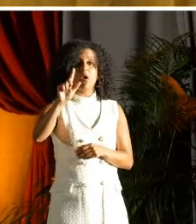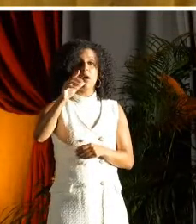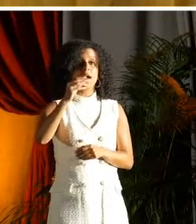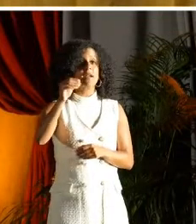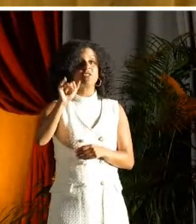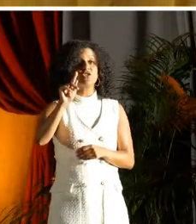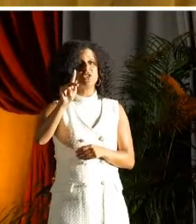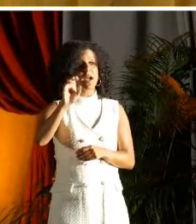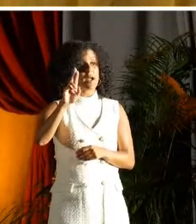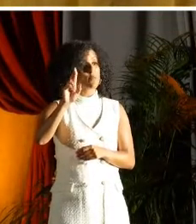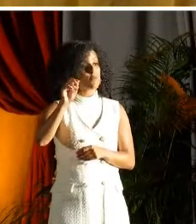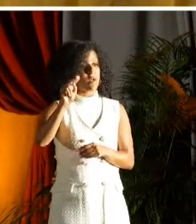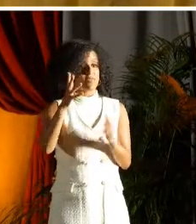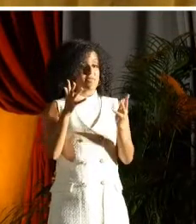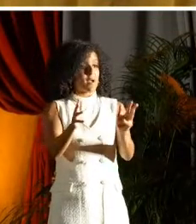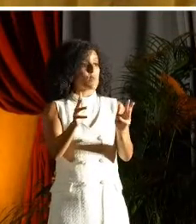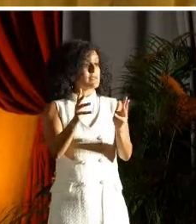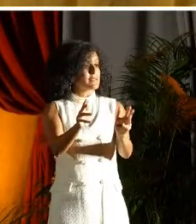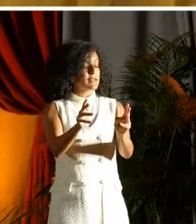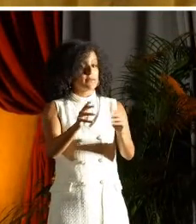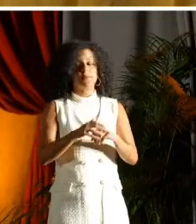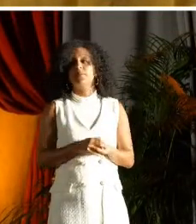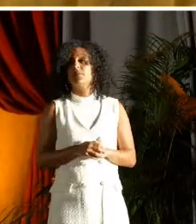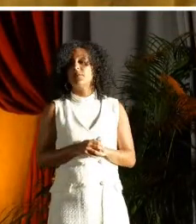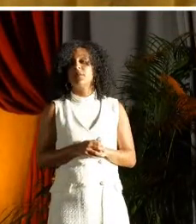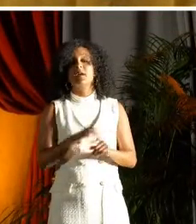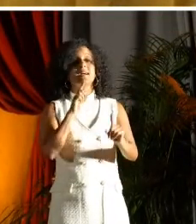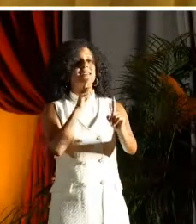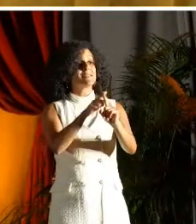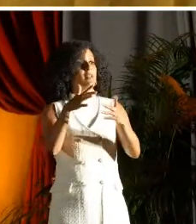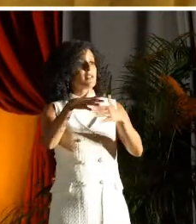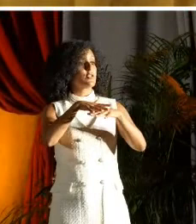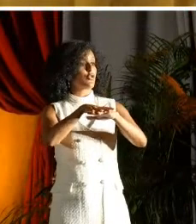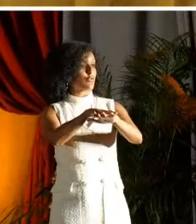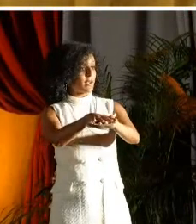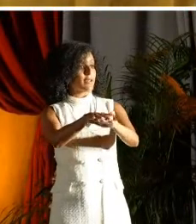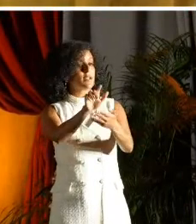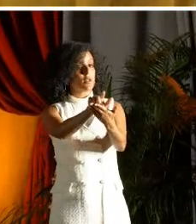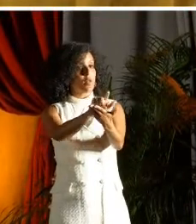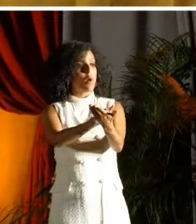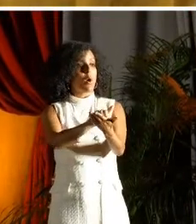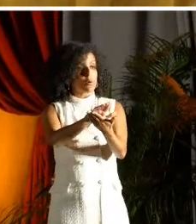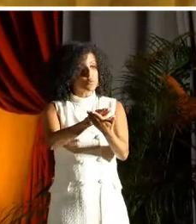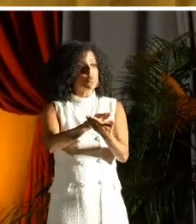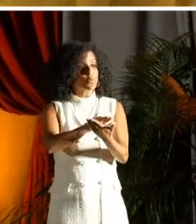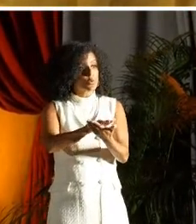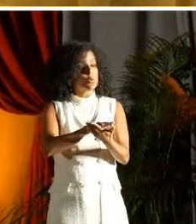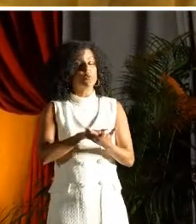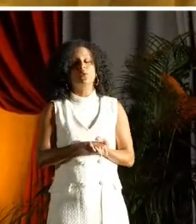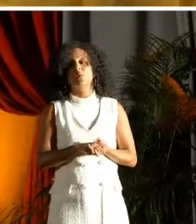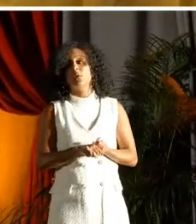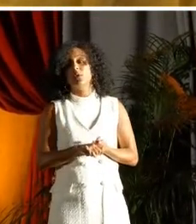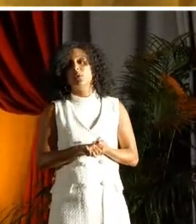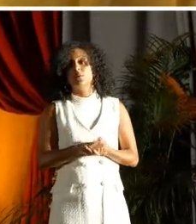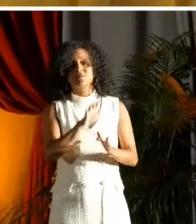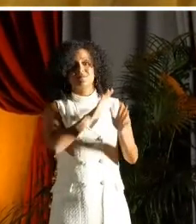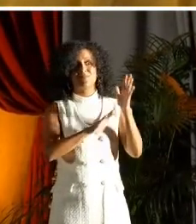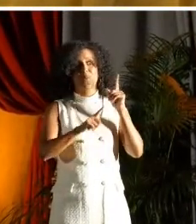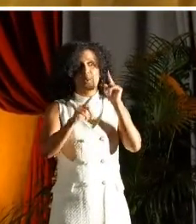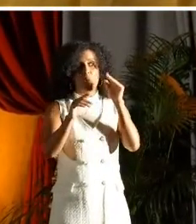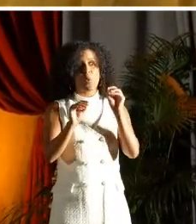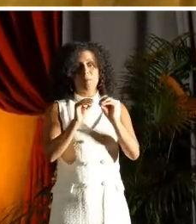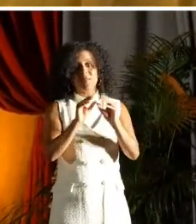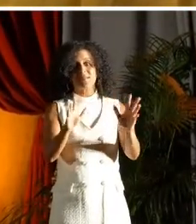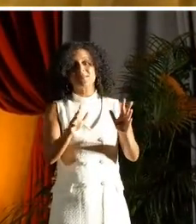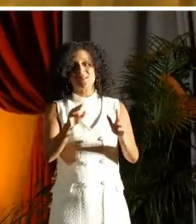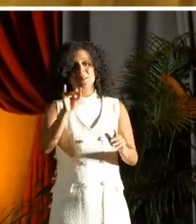was it. Until Reuben Anderson integrated Ole Miss Law School, Ole Miss back then, right?